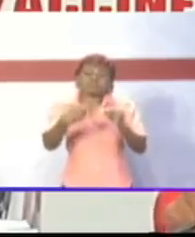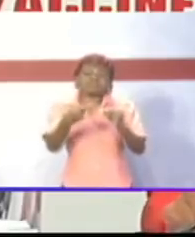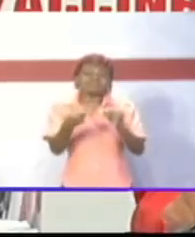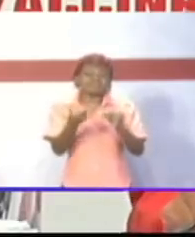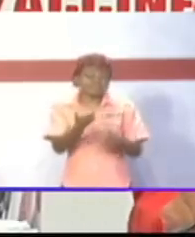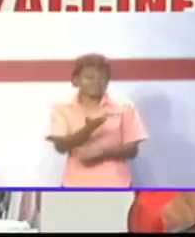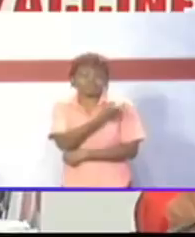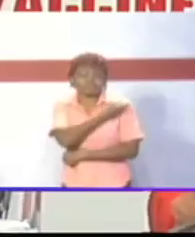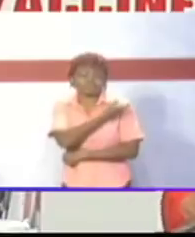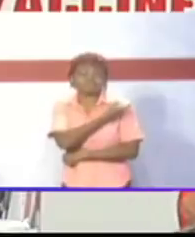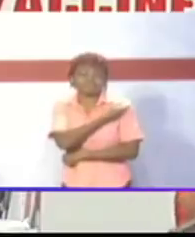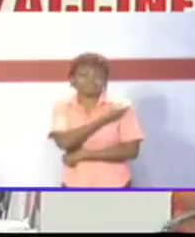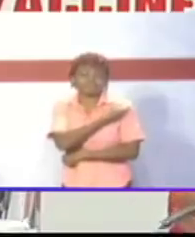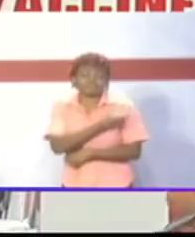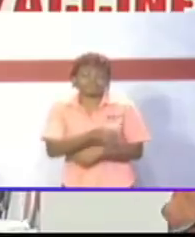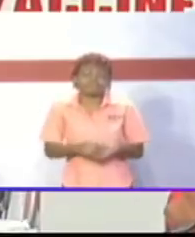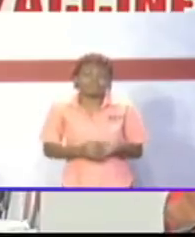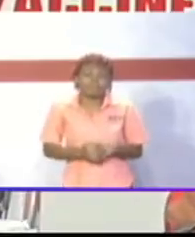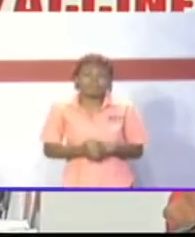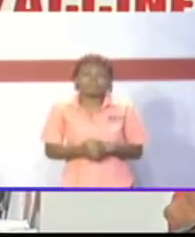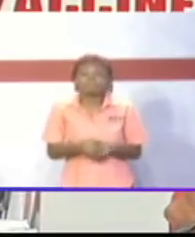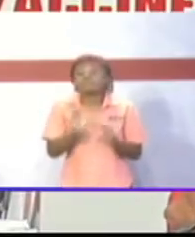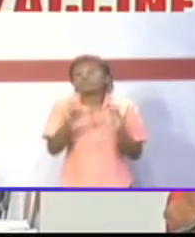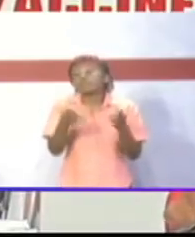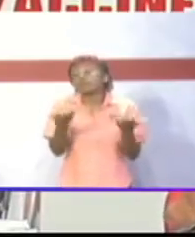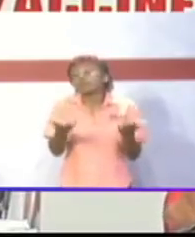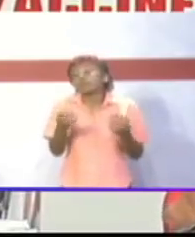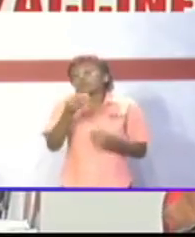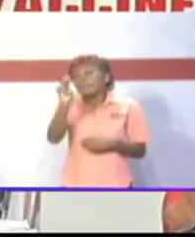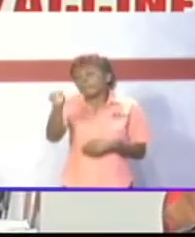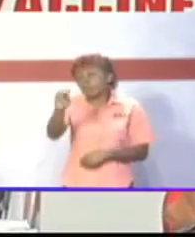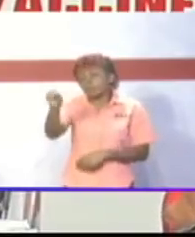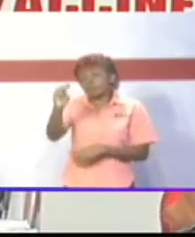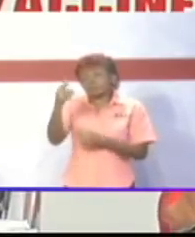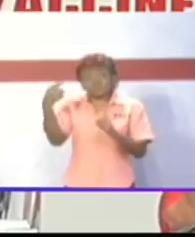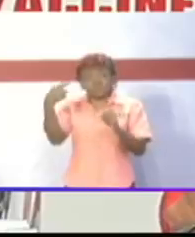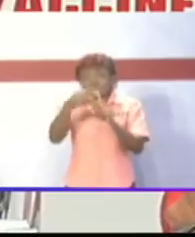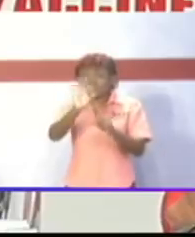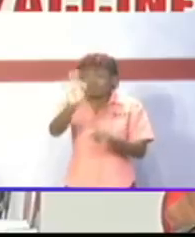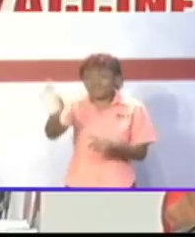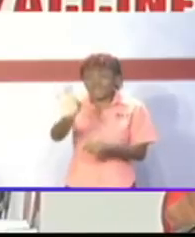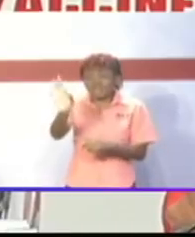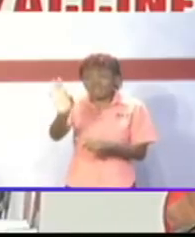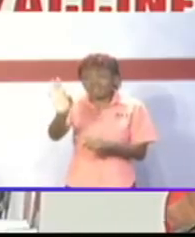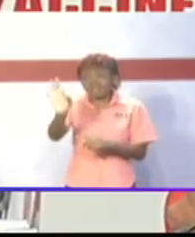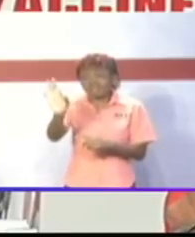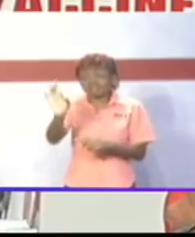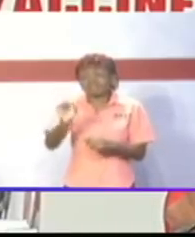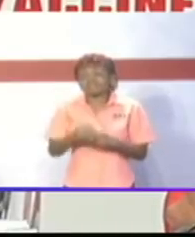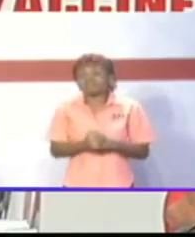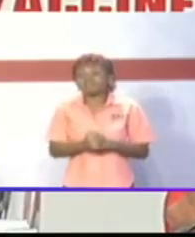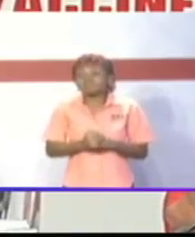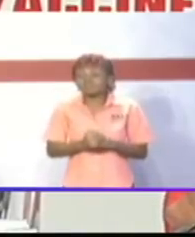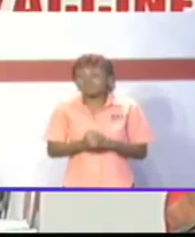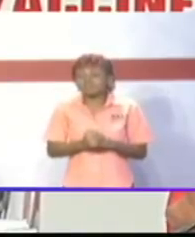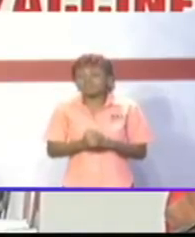Friday, we have more or less been consistent of about between 6